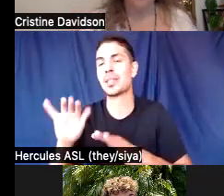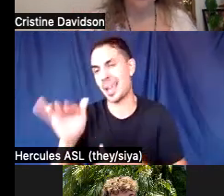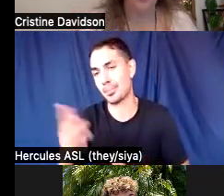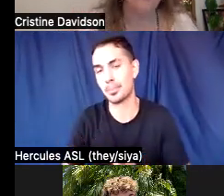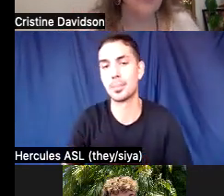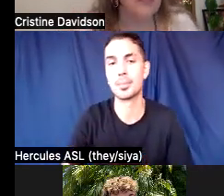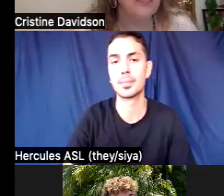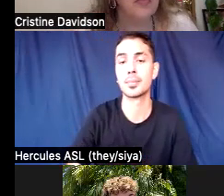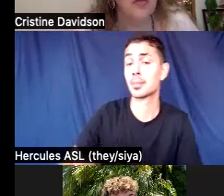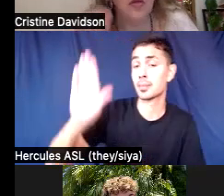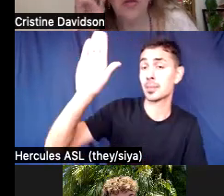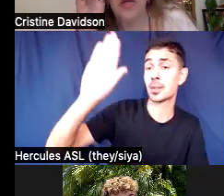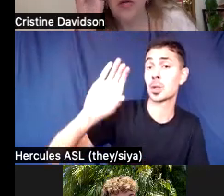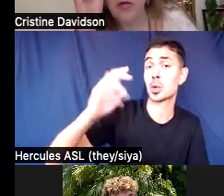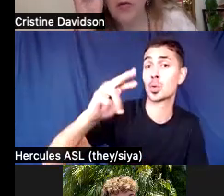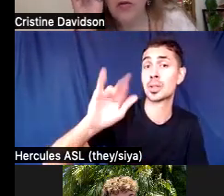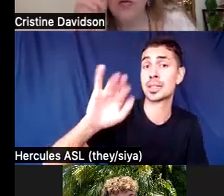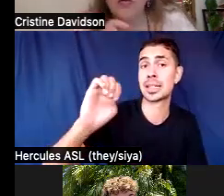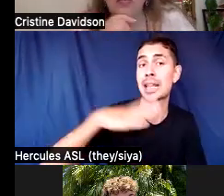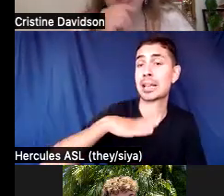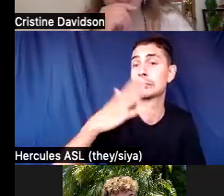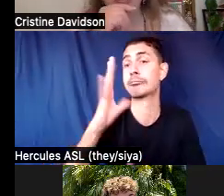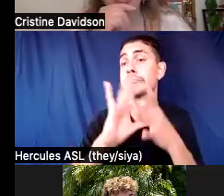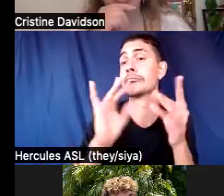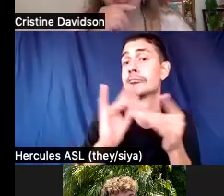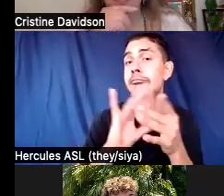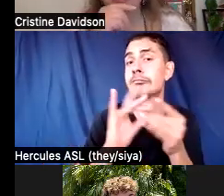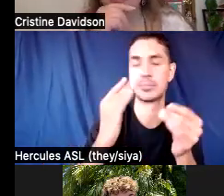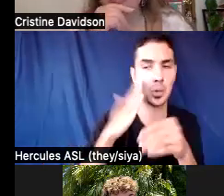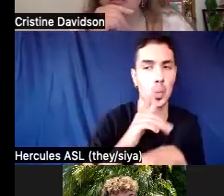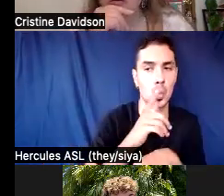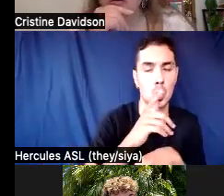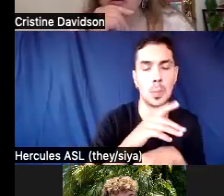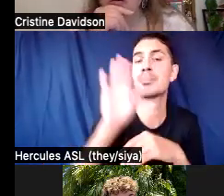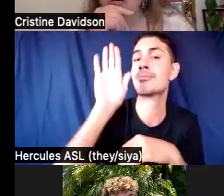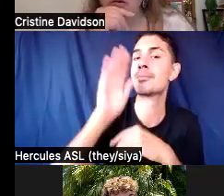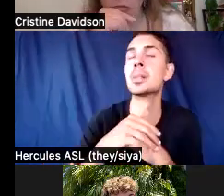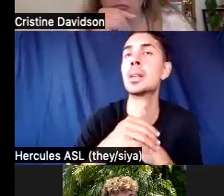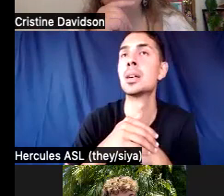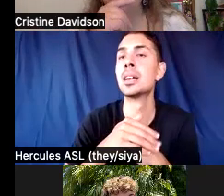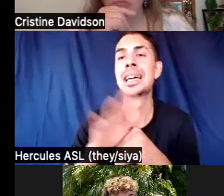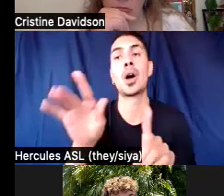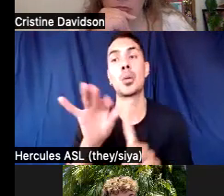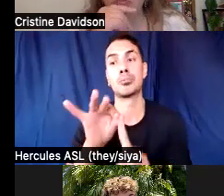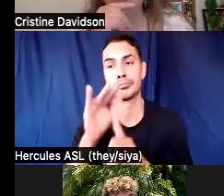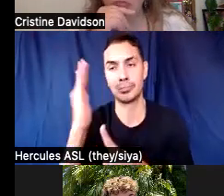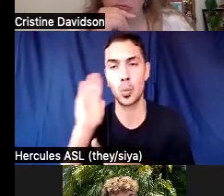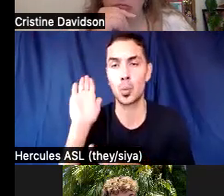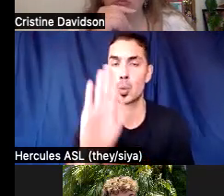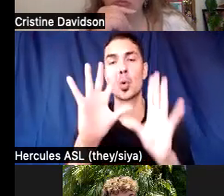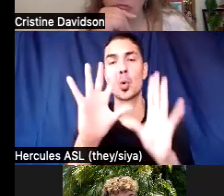Christine, I would just like to jump in and say that it's important to know your tribal court